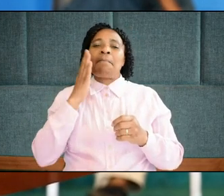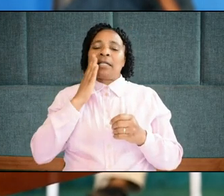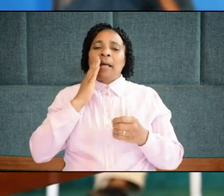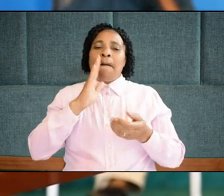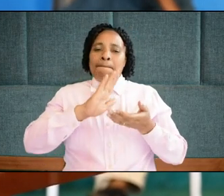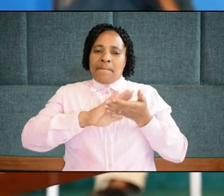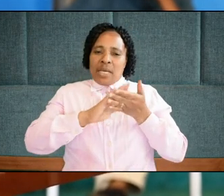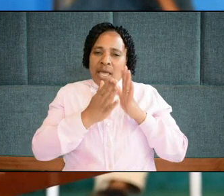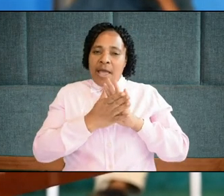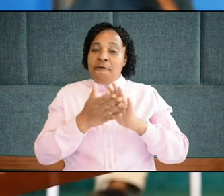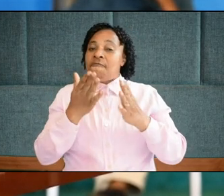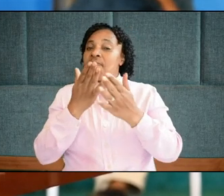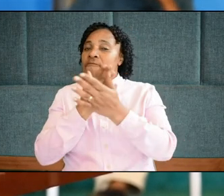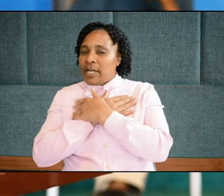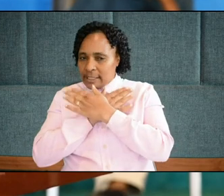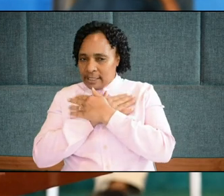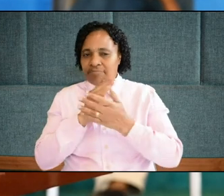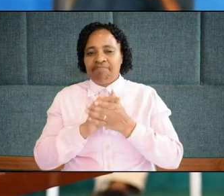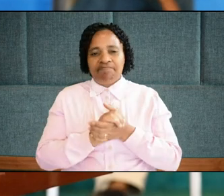friends.